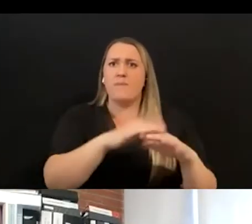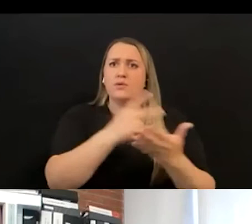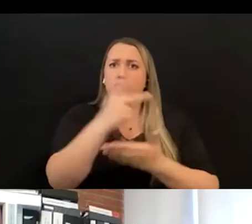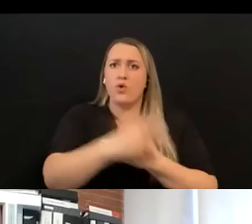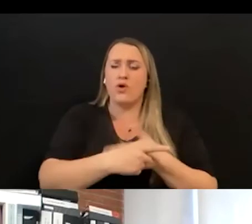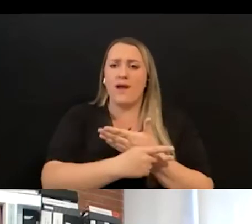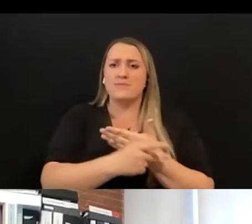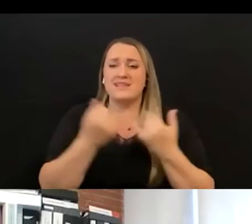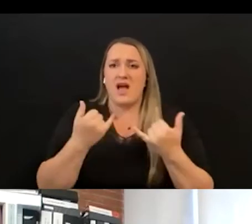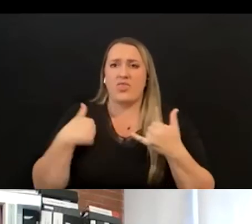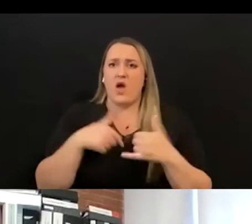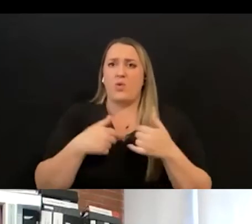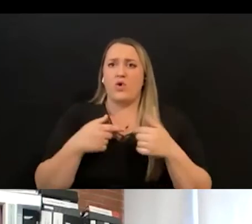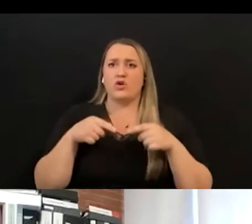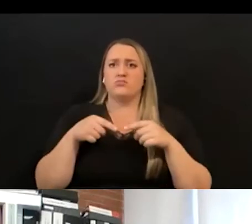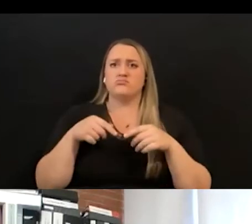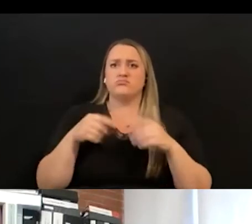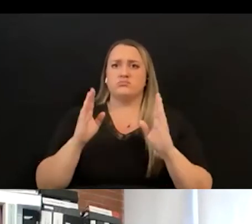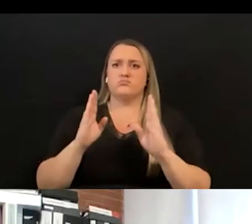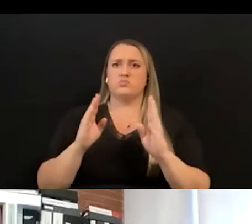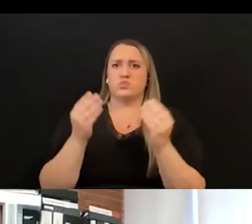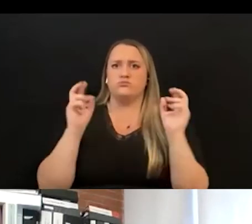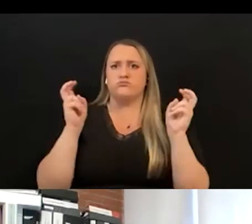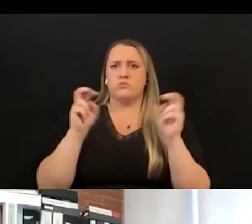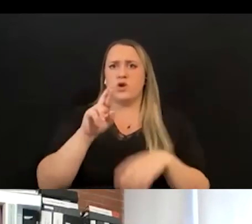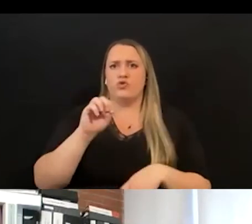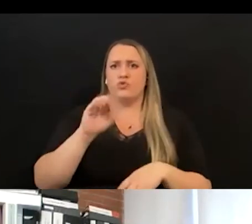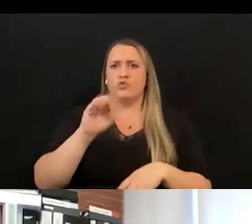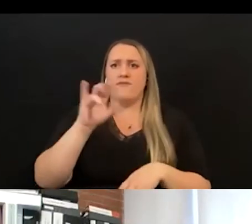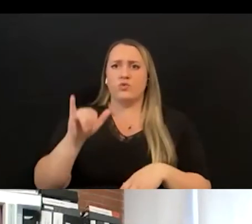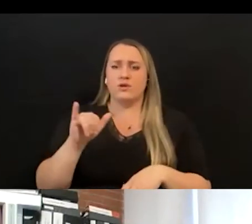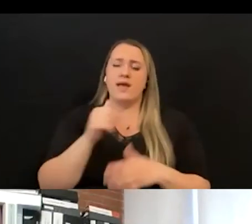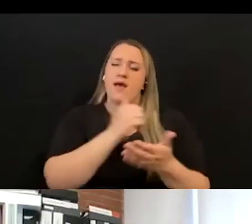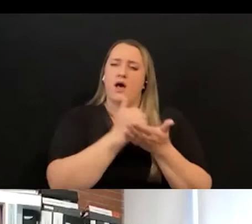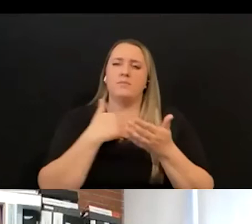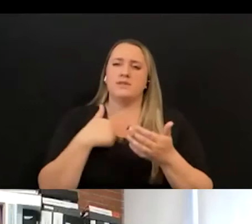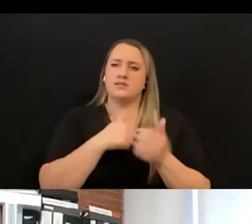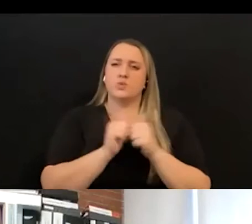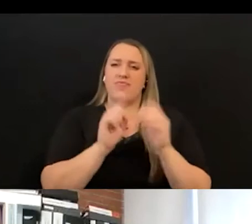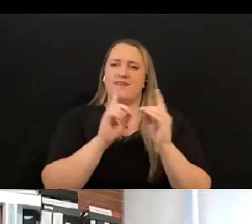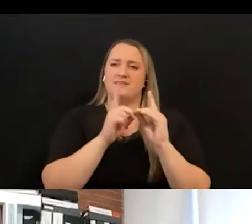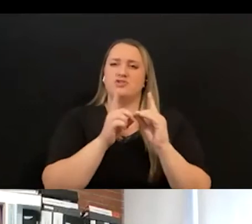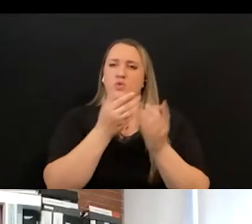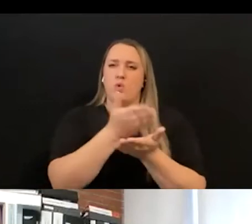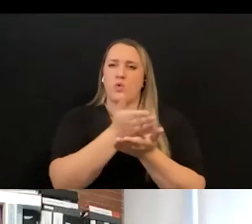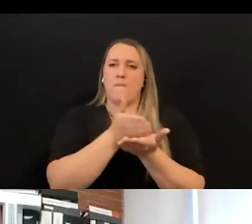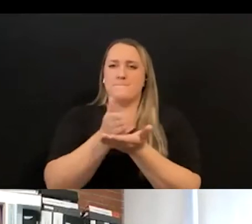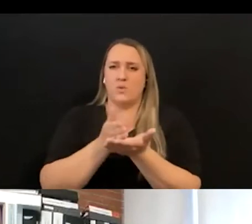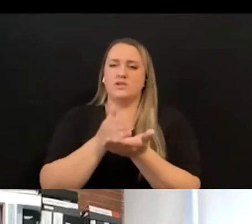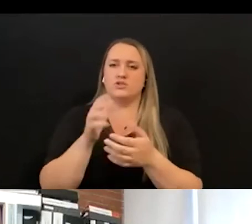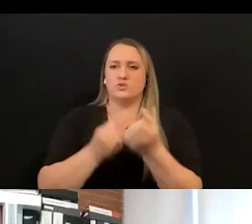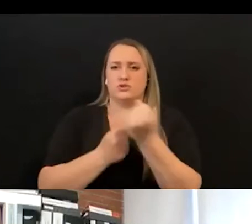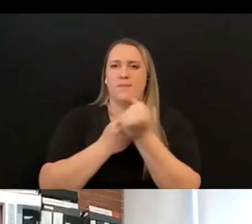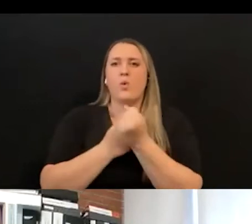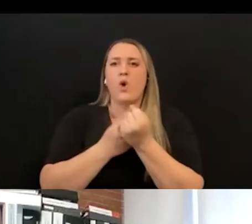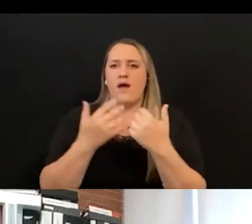wonderful funding source that helped us with some of the kind of digital components to the support to make the hybrid program possible. We were